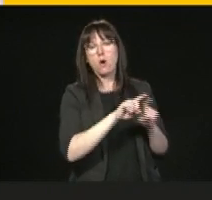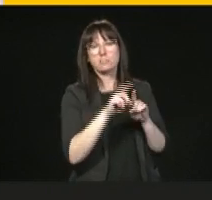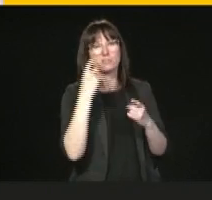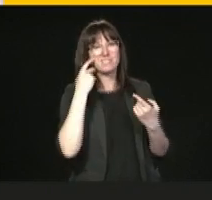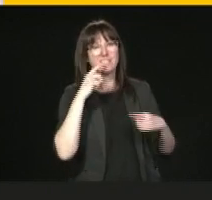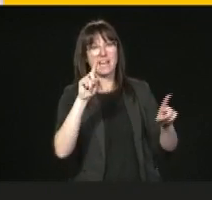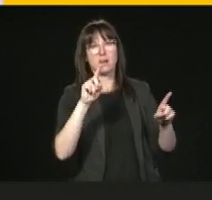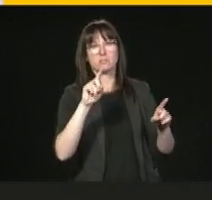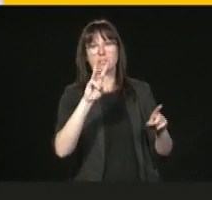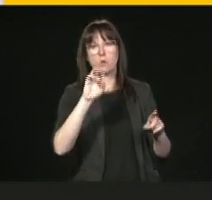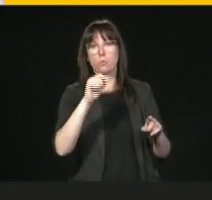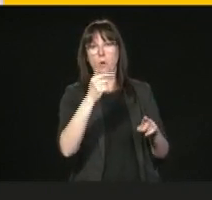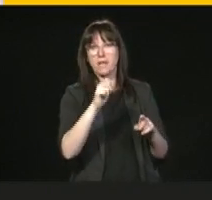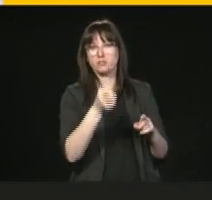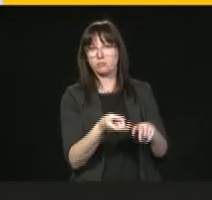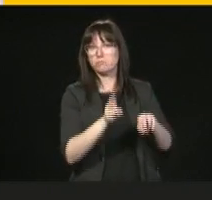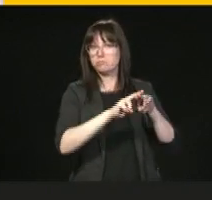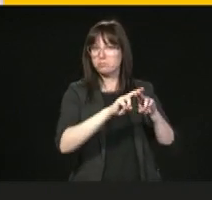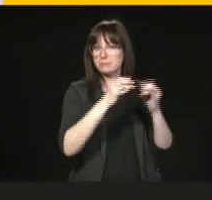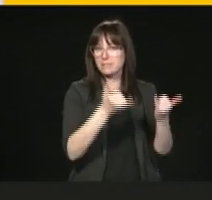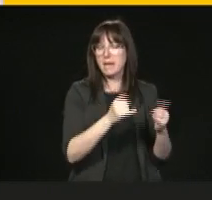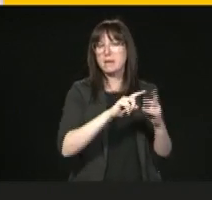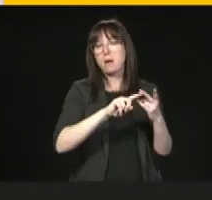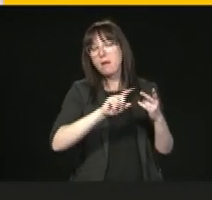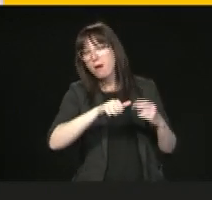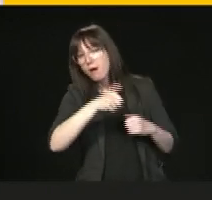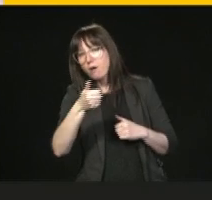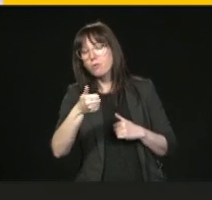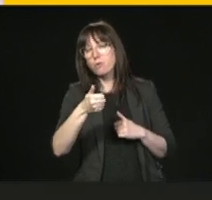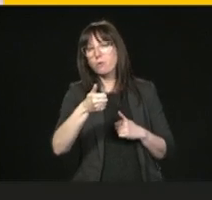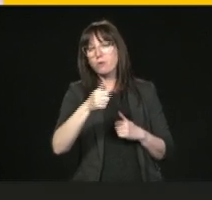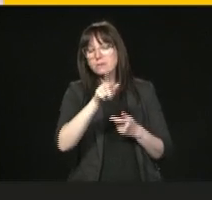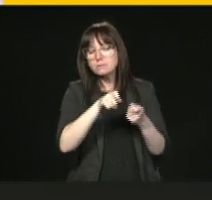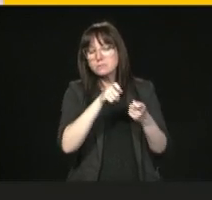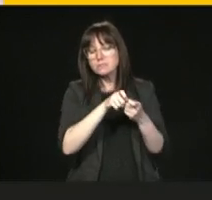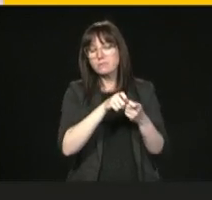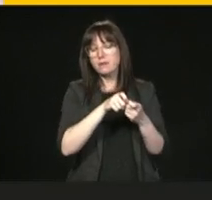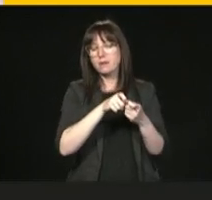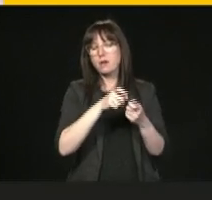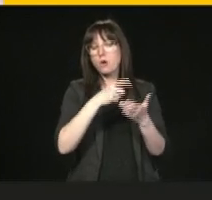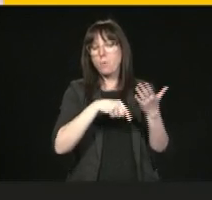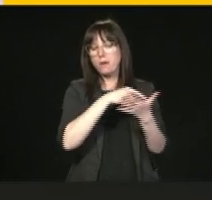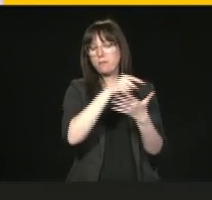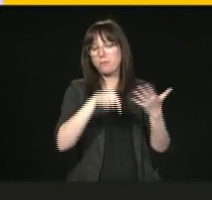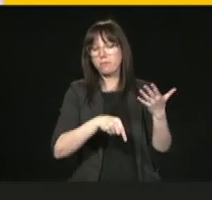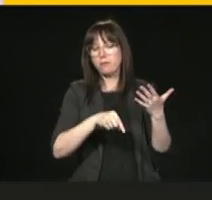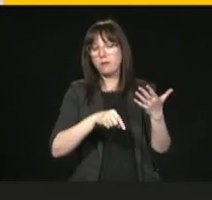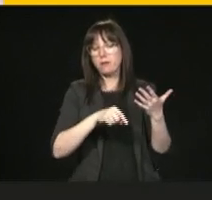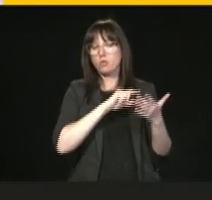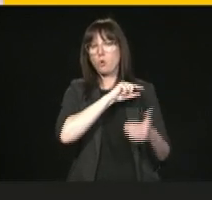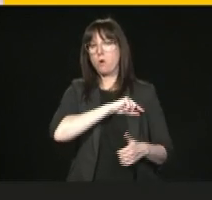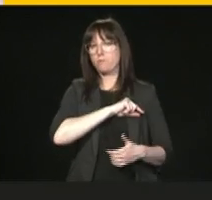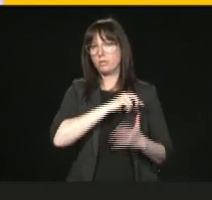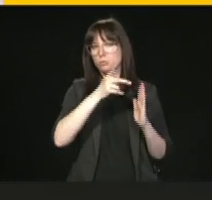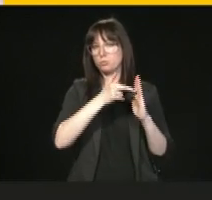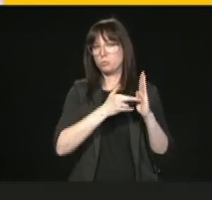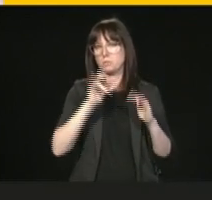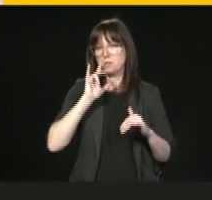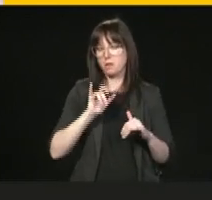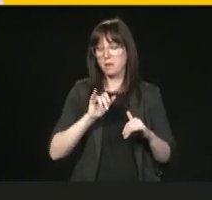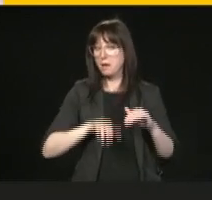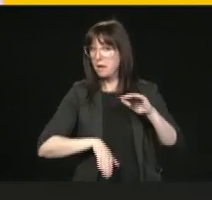this massive wage subsidy today. Can you give us any specifics on what the conditions will be, whether there is a cap, and how